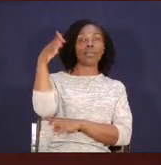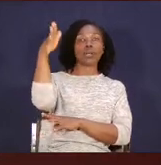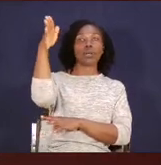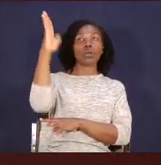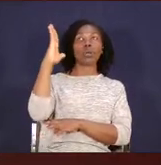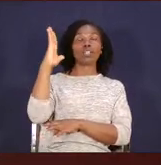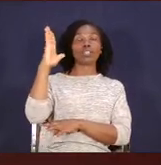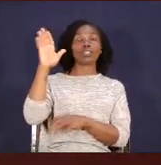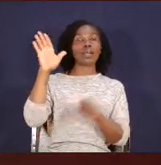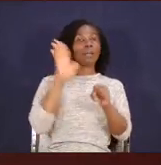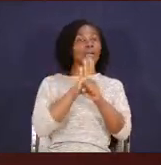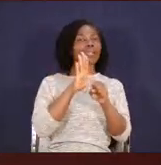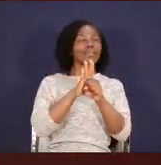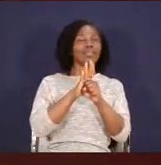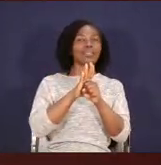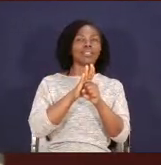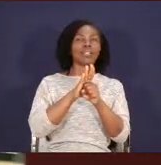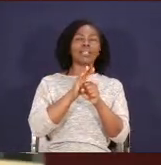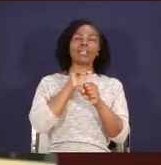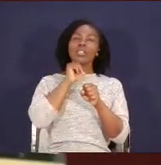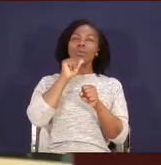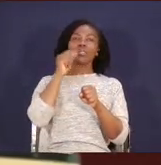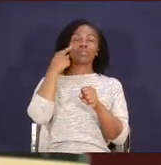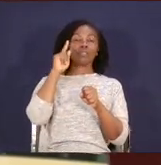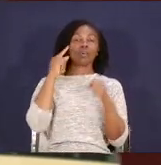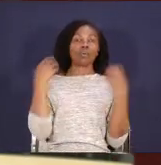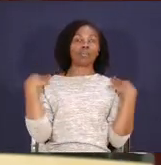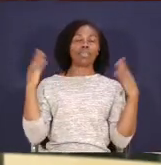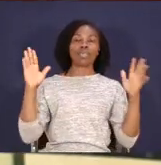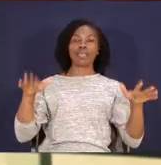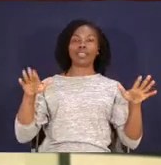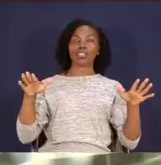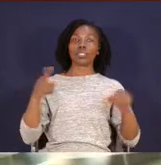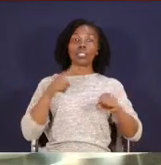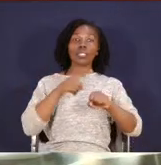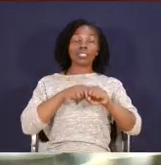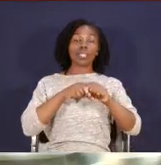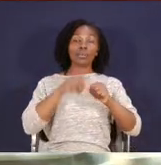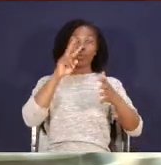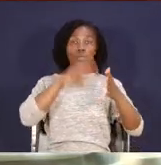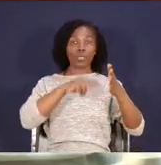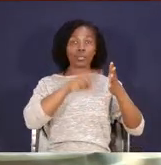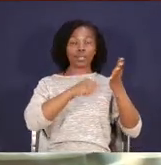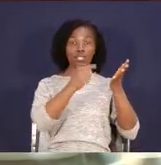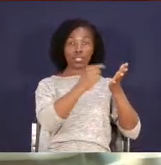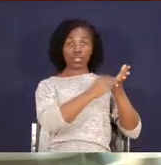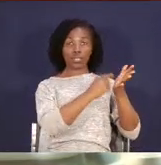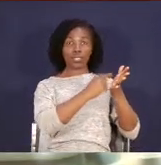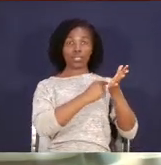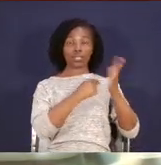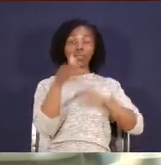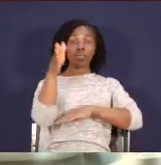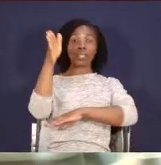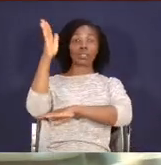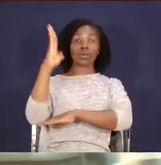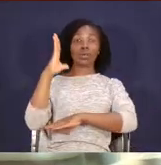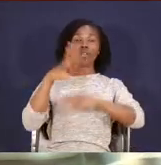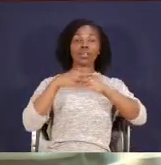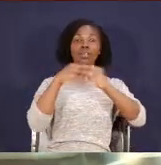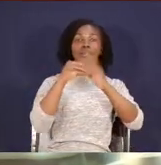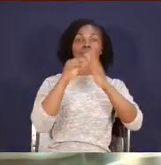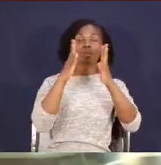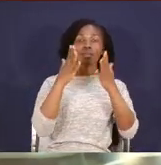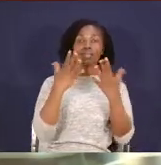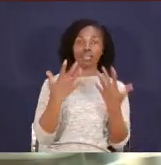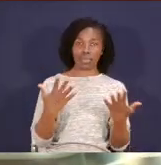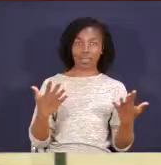together for angels. When you go back to Genesis, when God created things, then he put them there in the garden. Genesis chapter